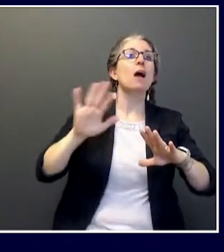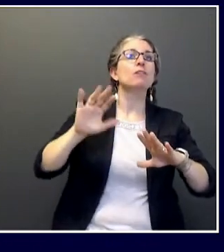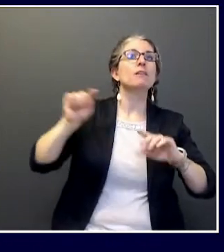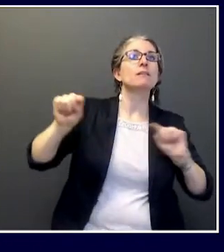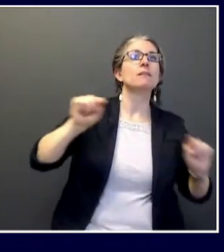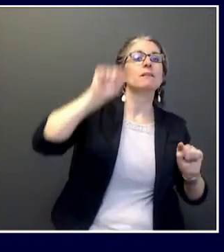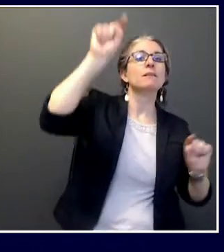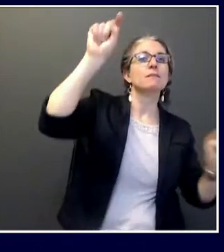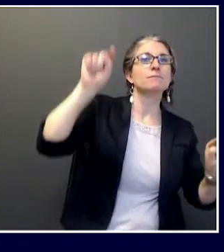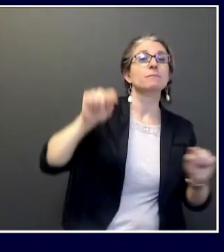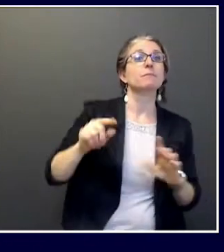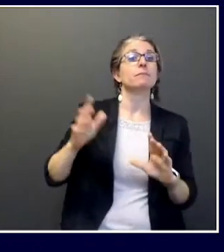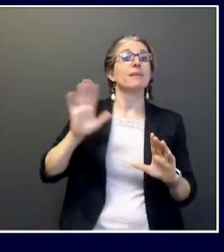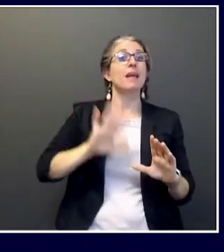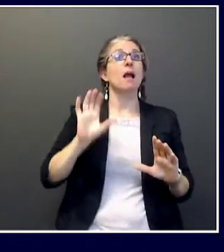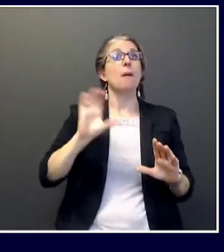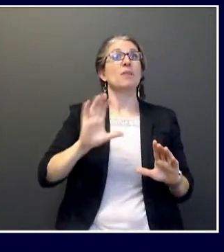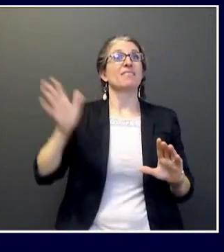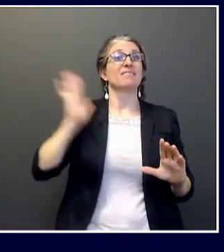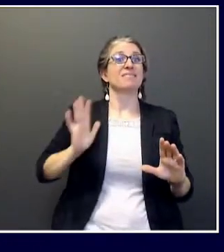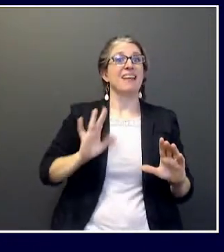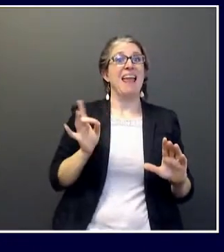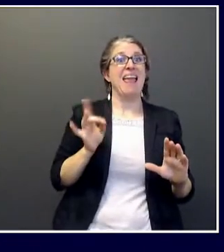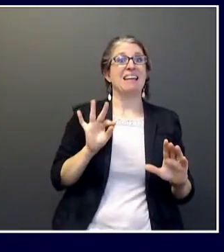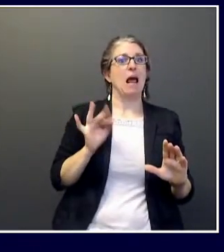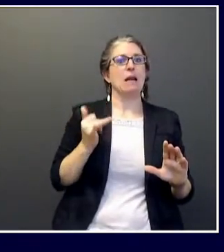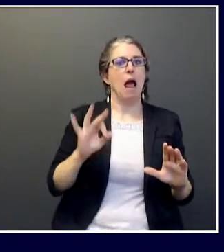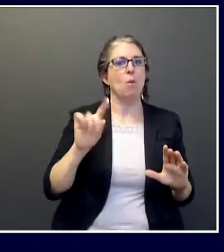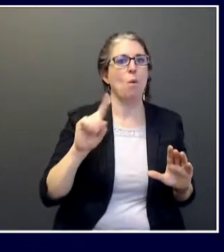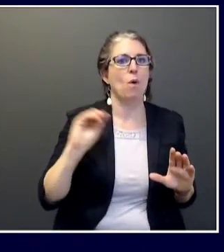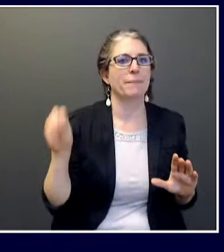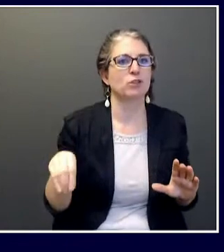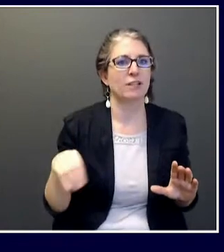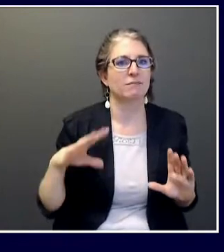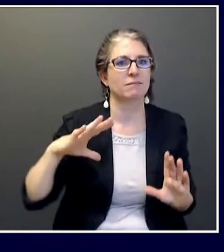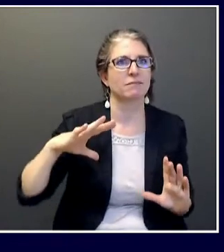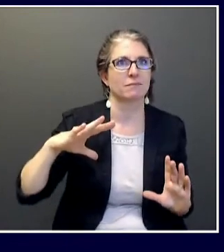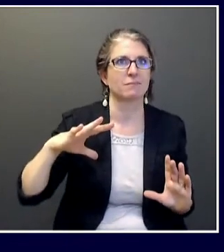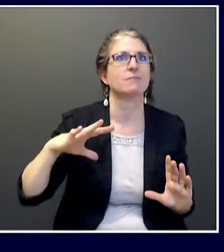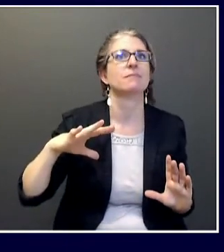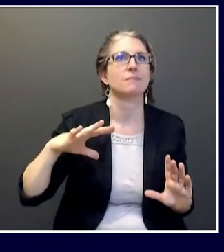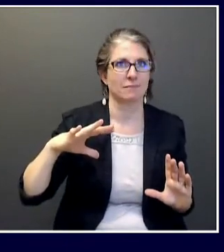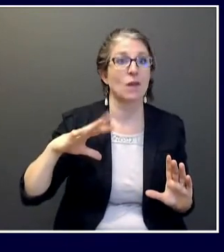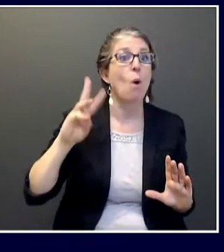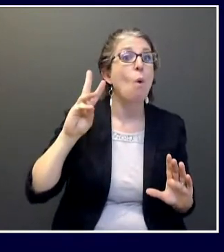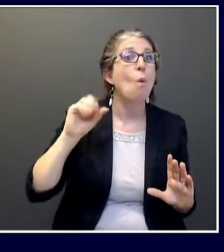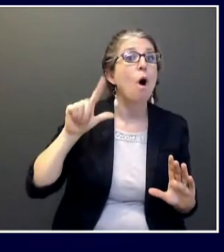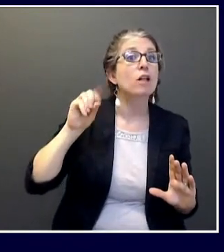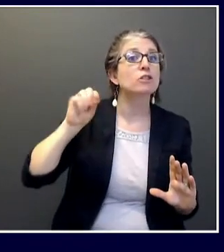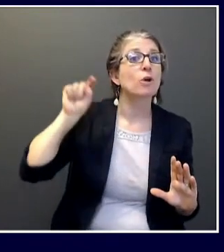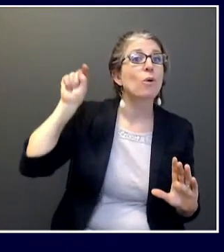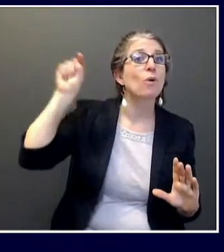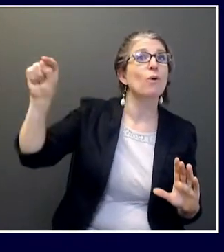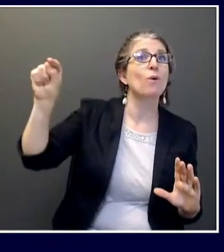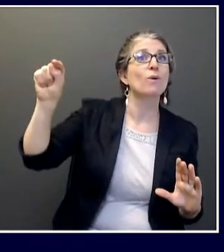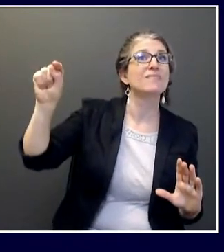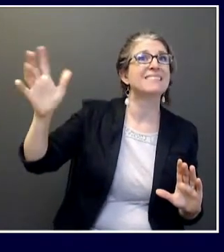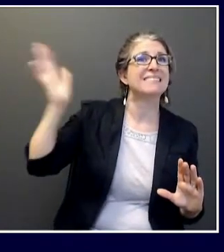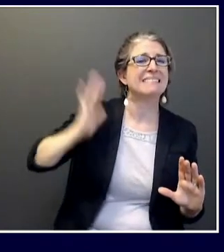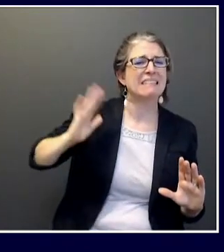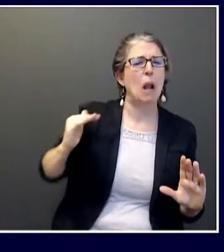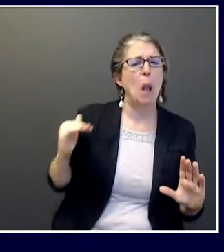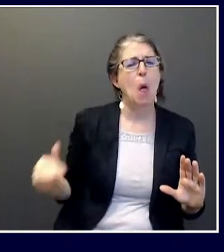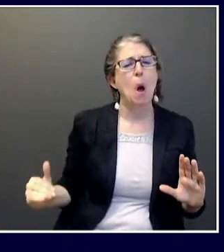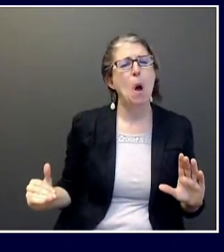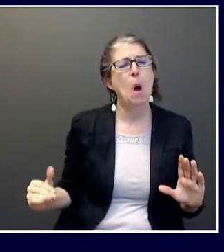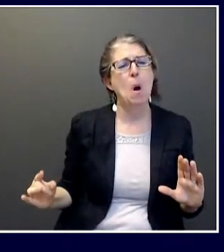vaccinated. Waldo County, which was the lowest, did a big jump. It went from 61% to 86%. Piscataquis